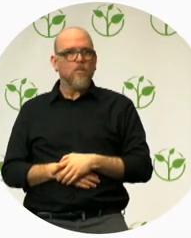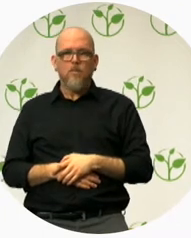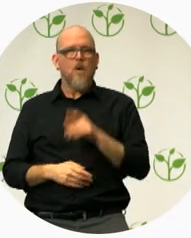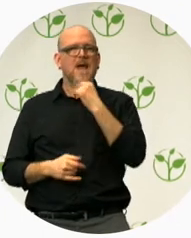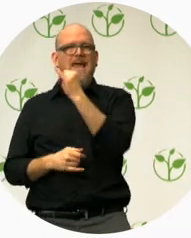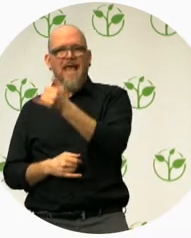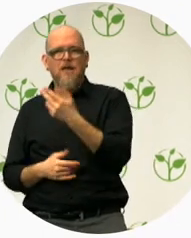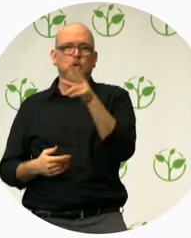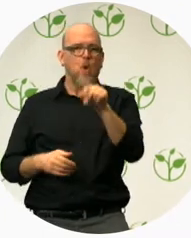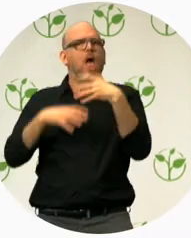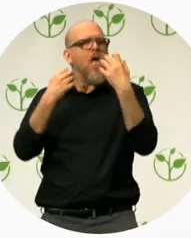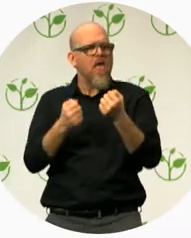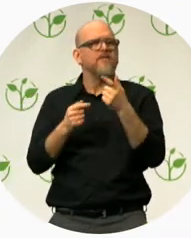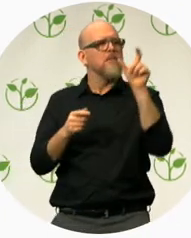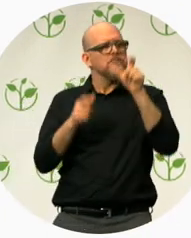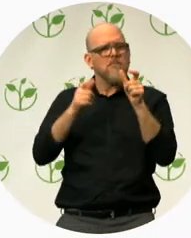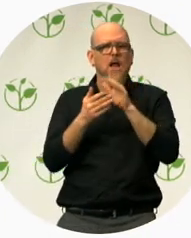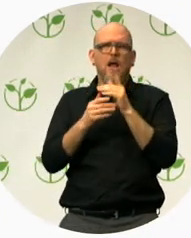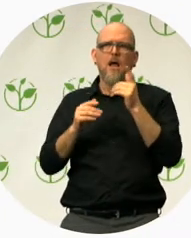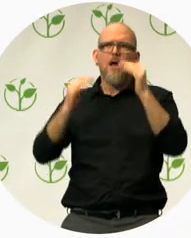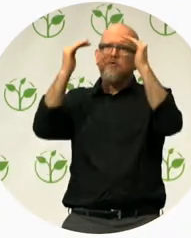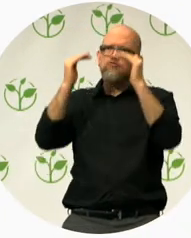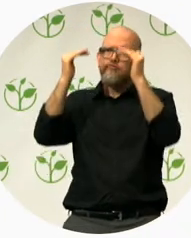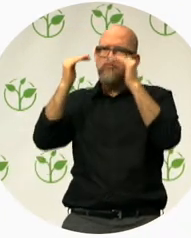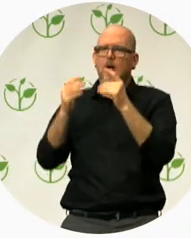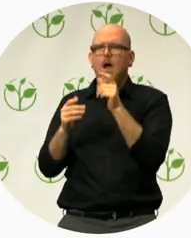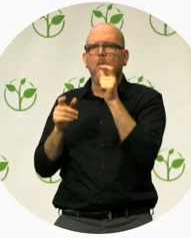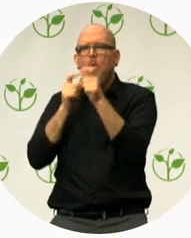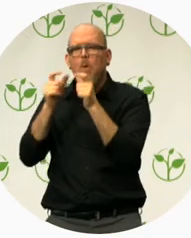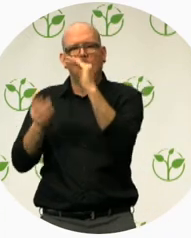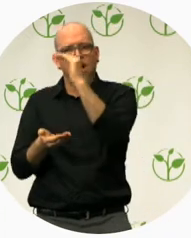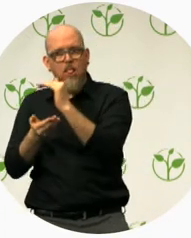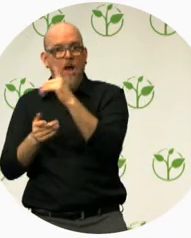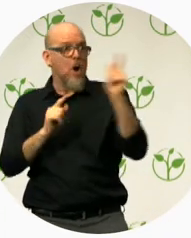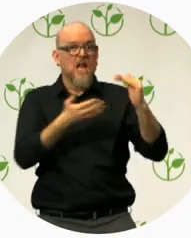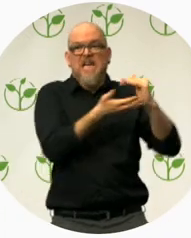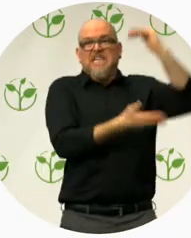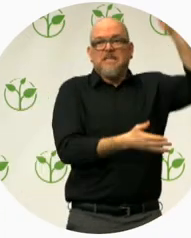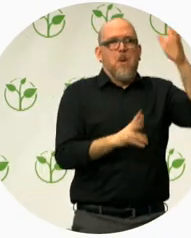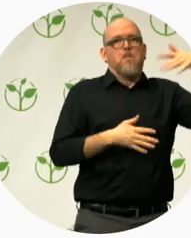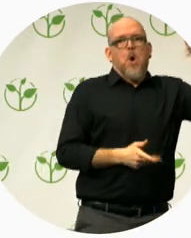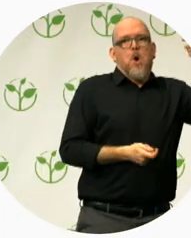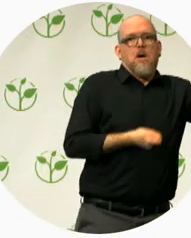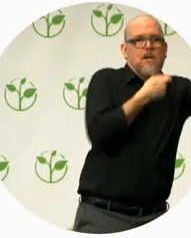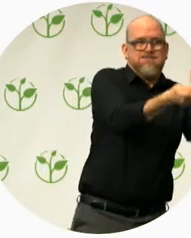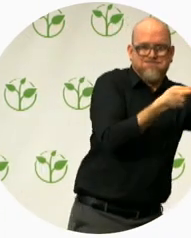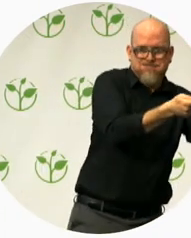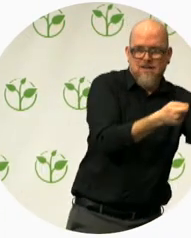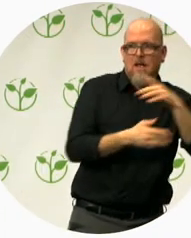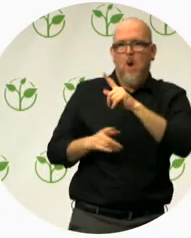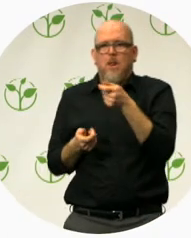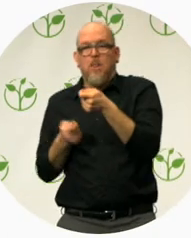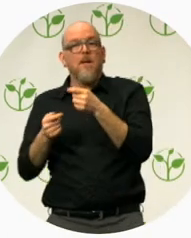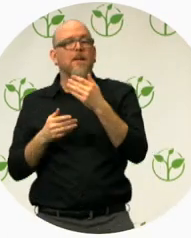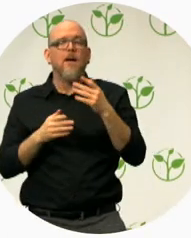self. It allowed people to interact until their bodies could no longer support them. Now that, for me, working with people at